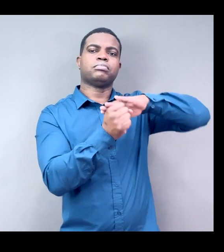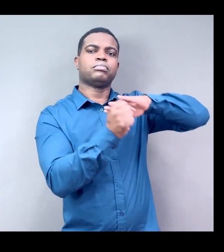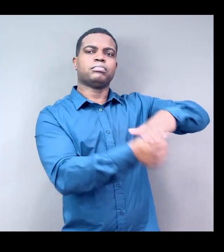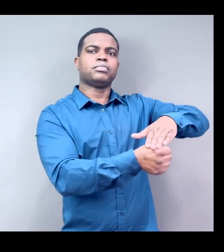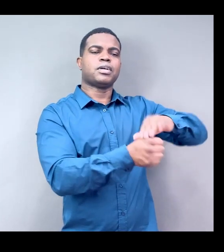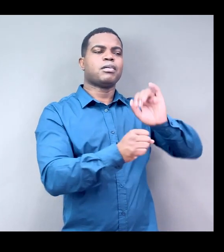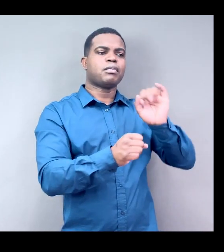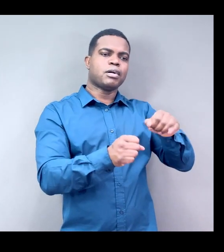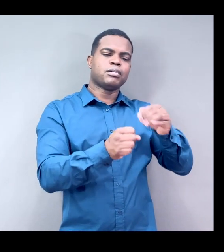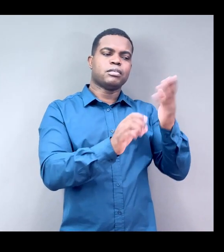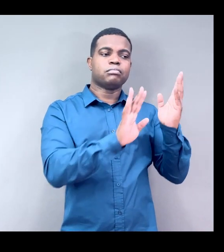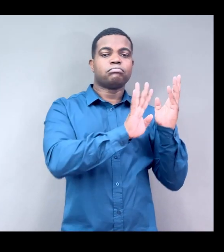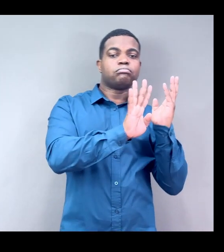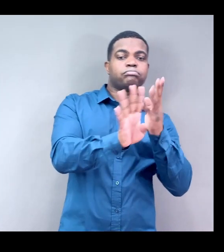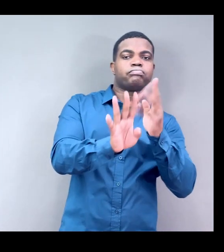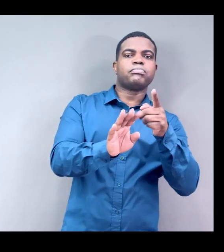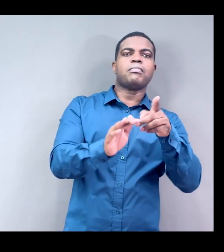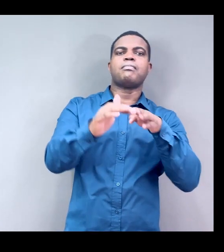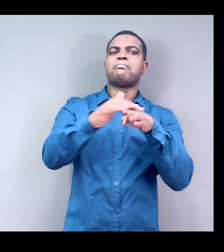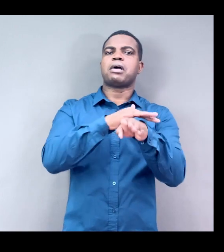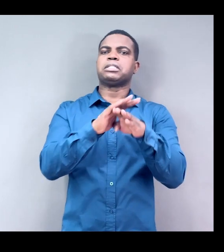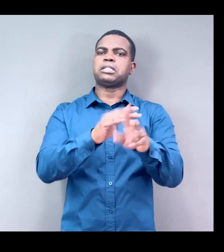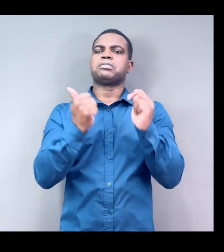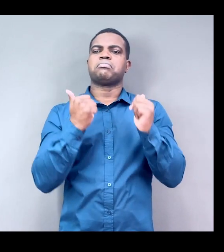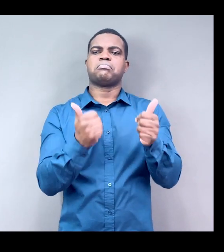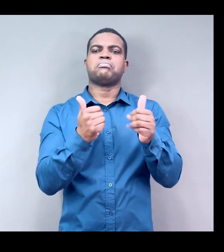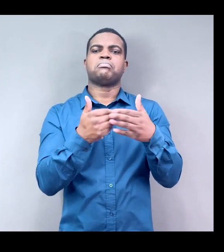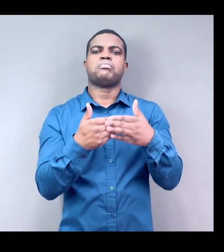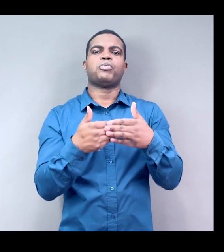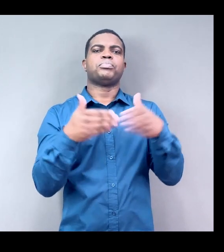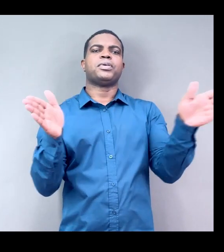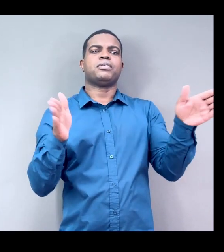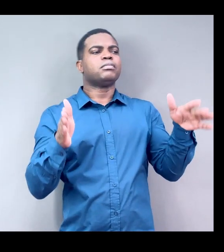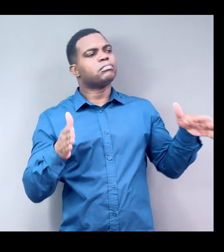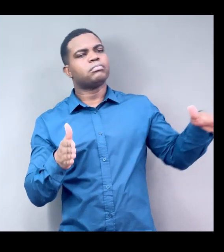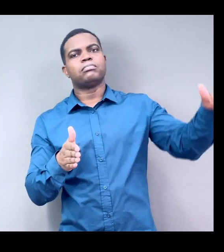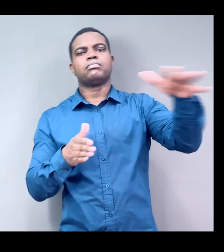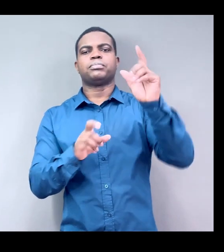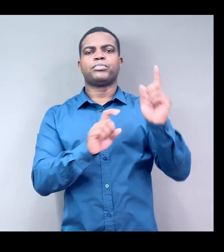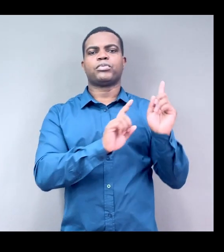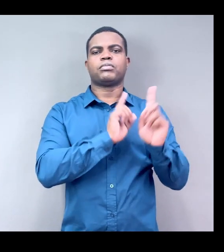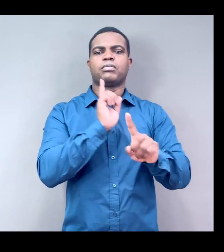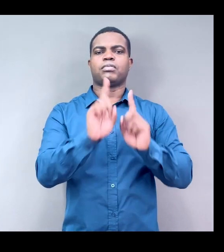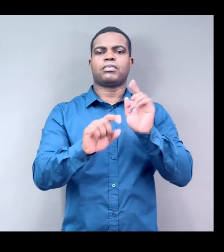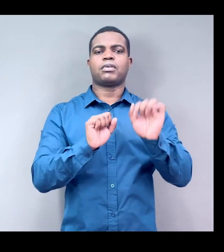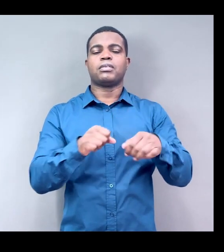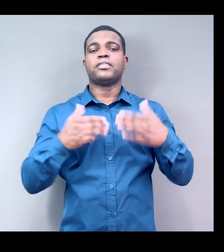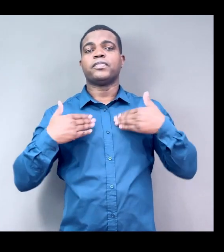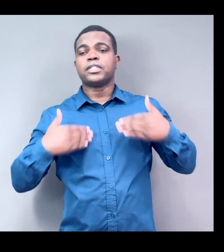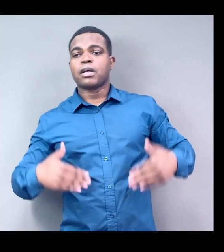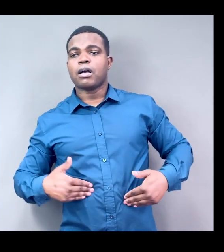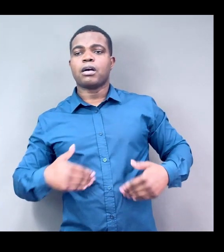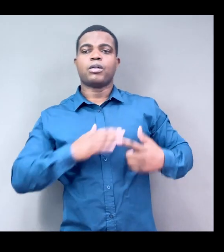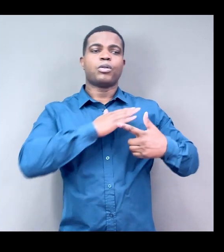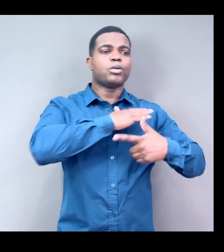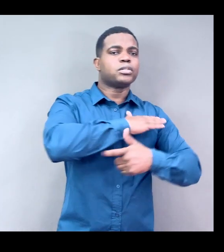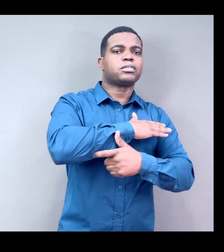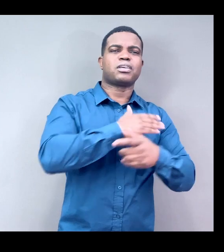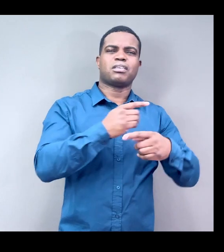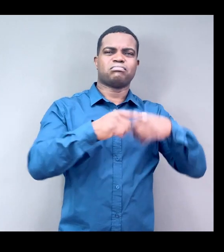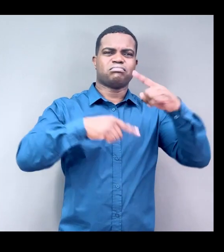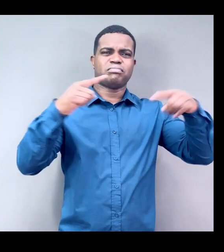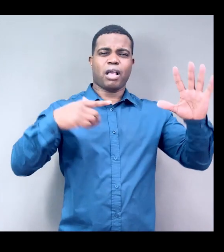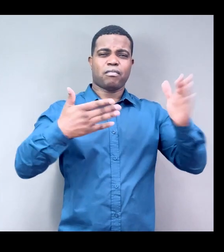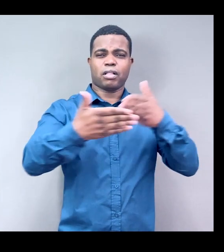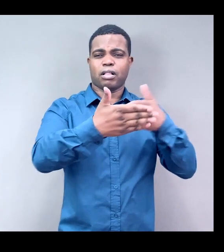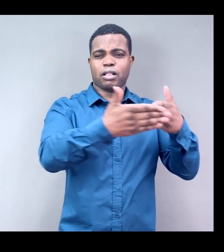or logistical barriers during the EP election. So looking at it, does it conform